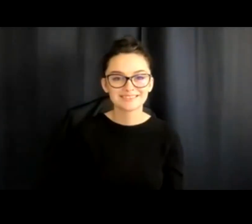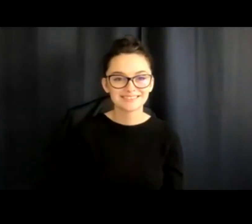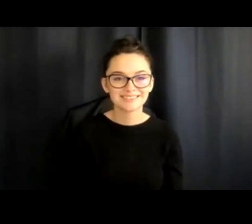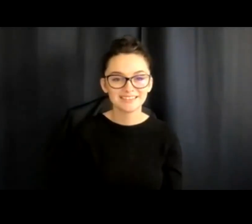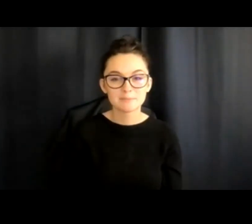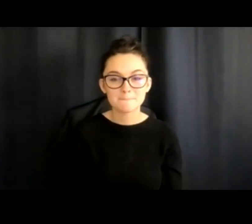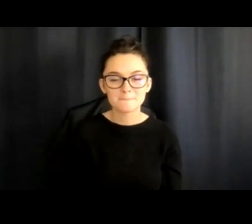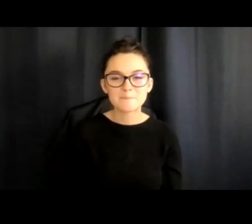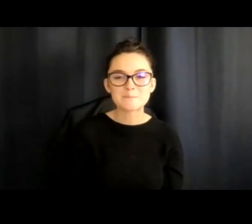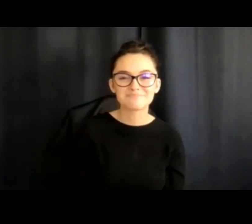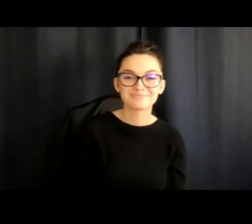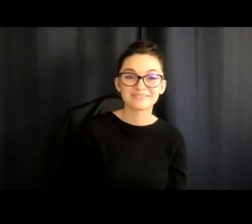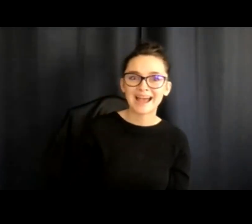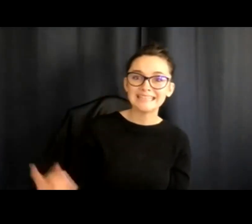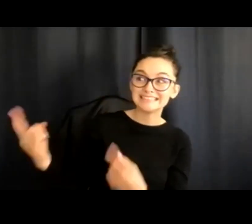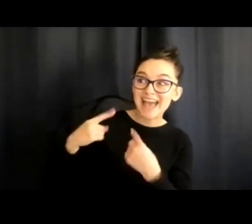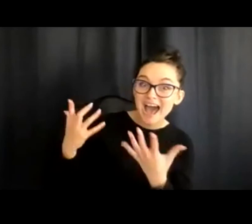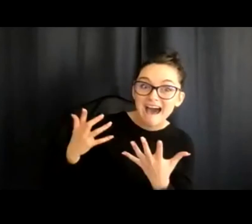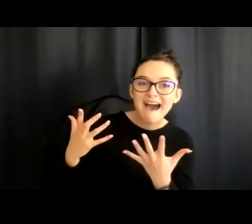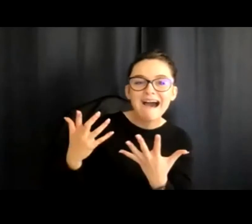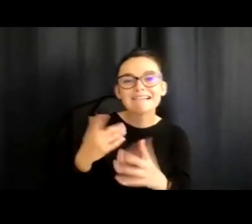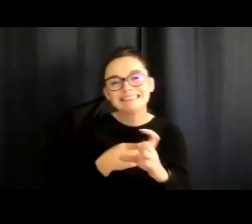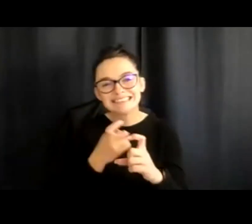Just kidding.